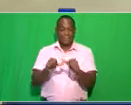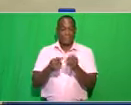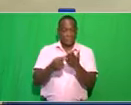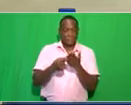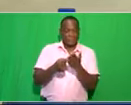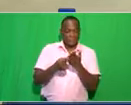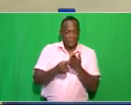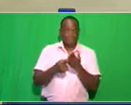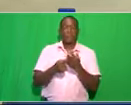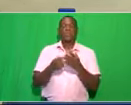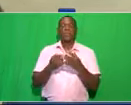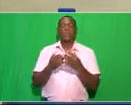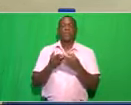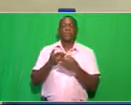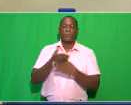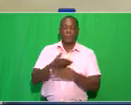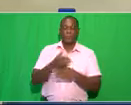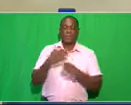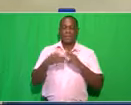at